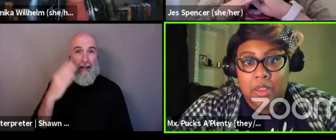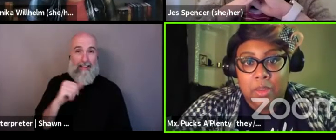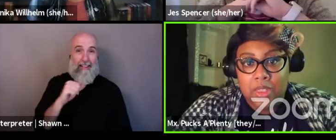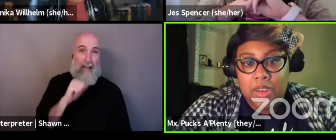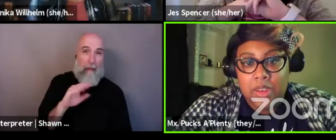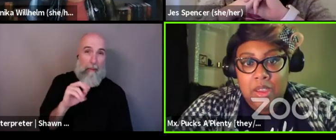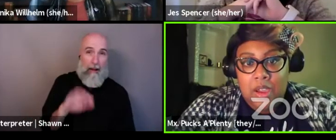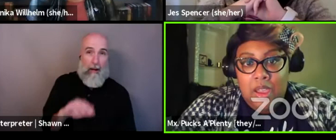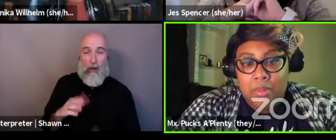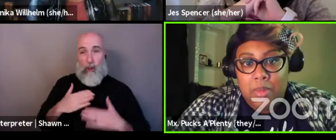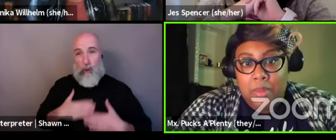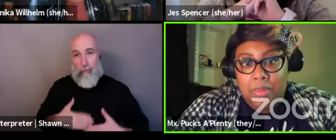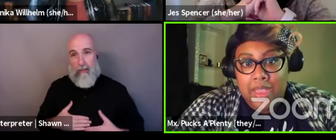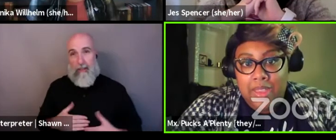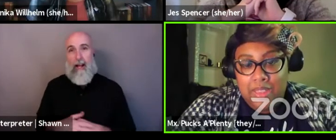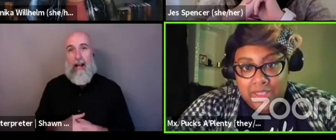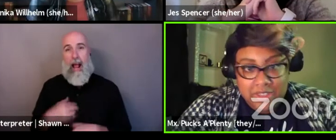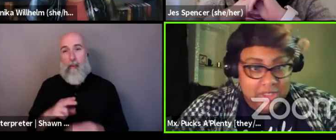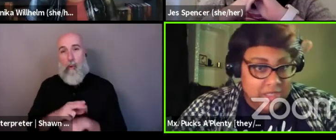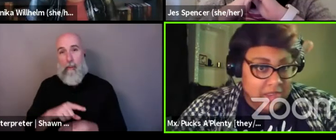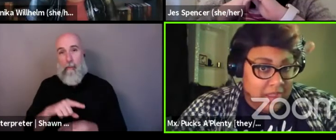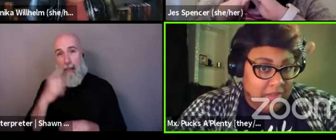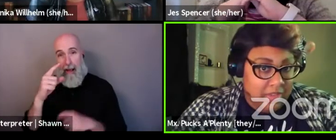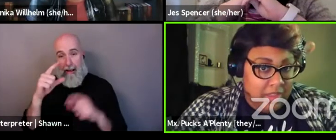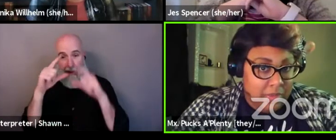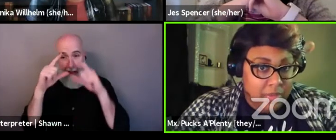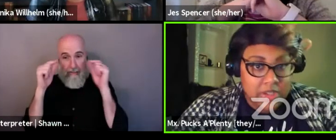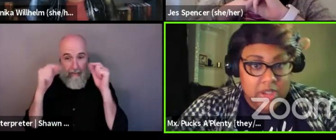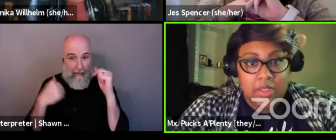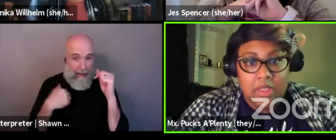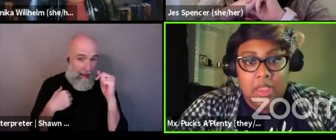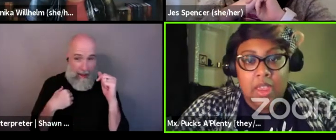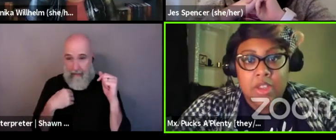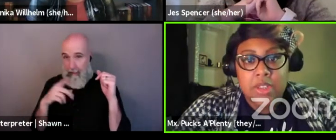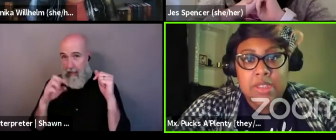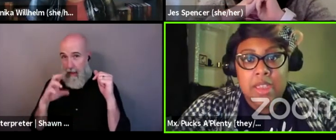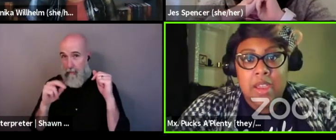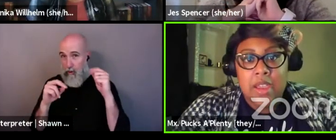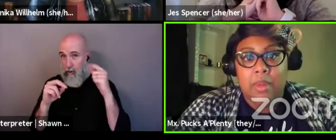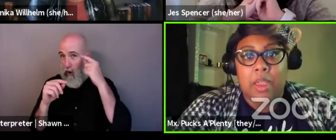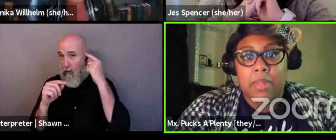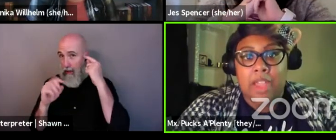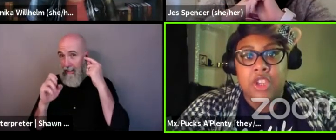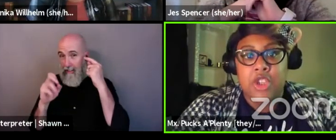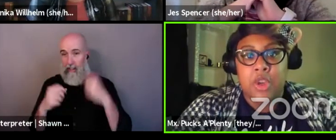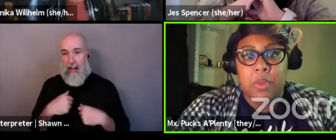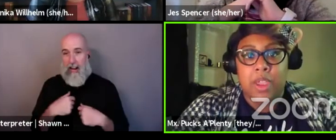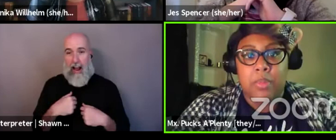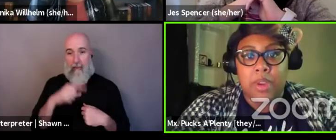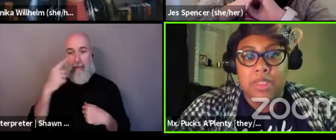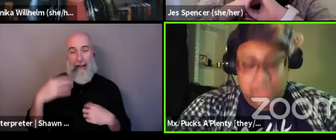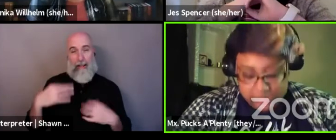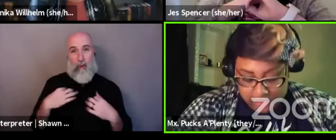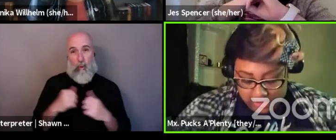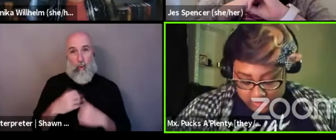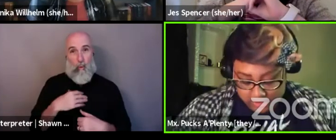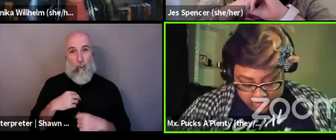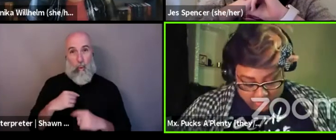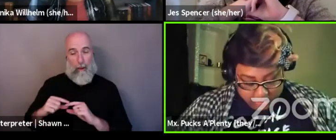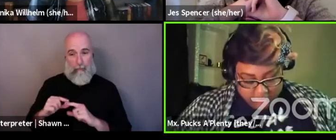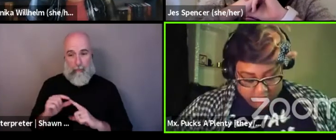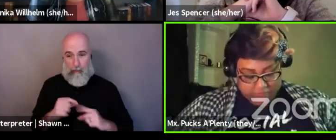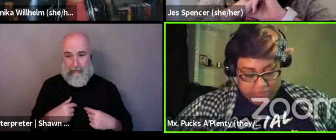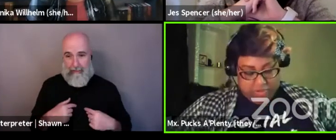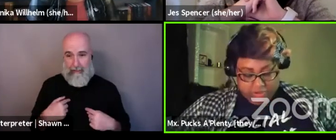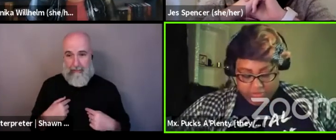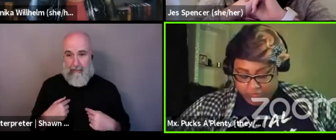non-binary human. I am wearing black glasses that have leopard print on the edges. I'm wearing a black t-shirt with white print that says,